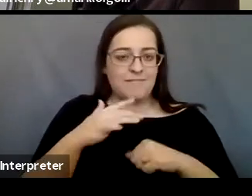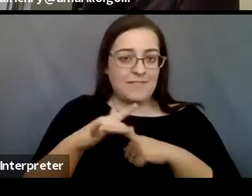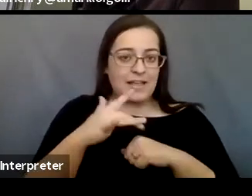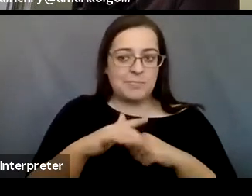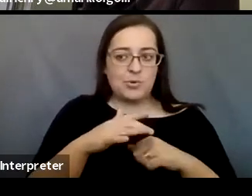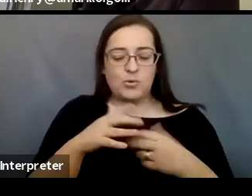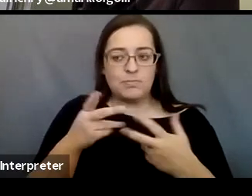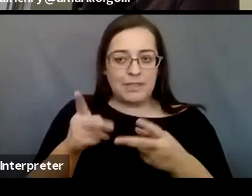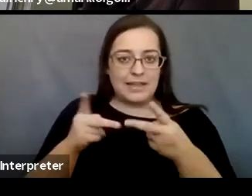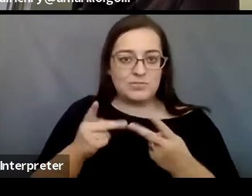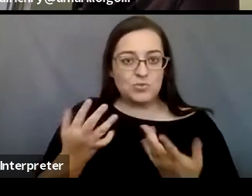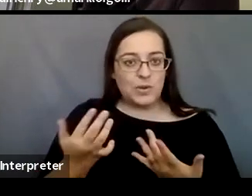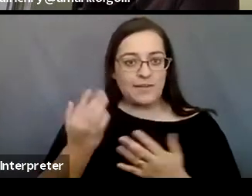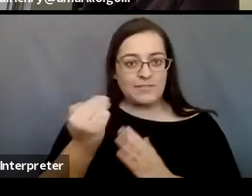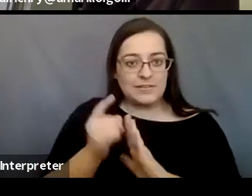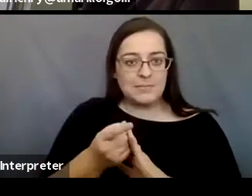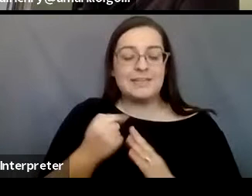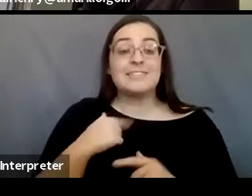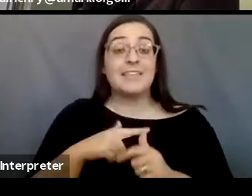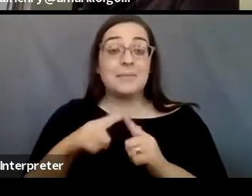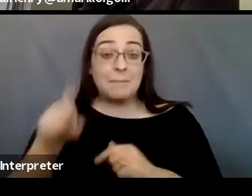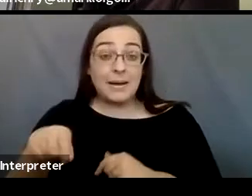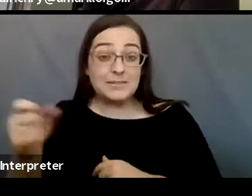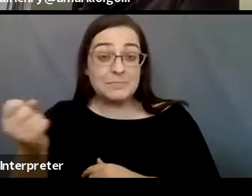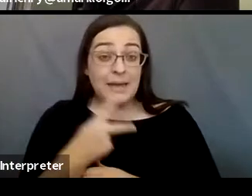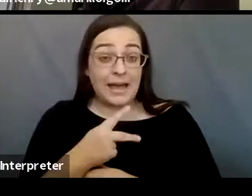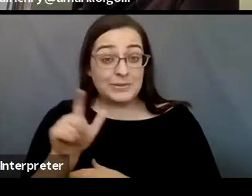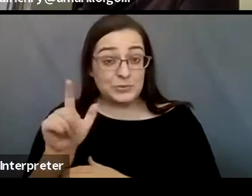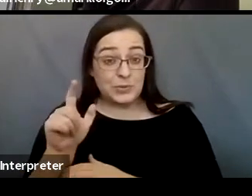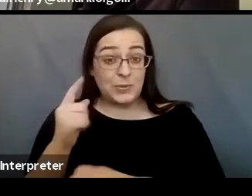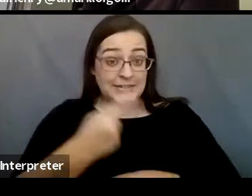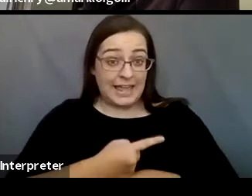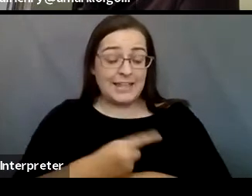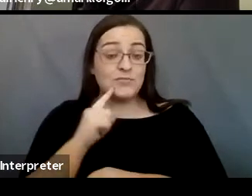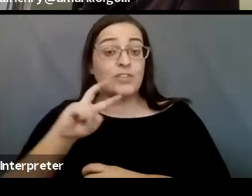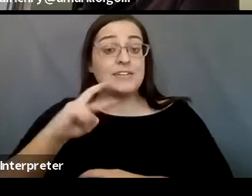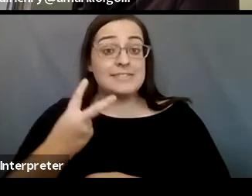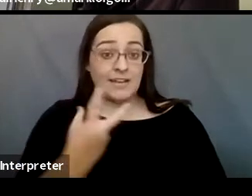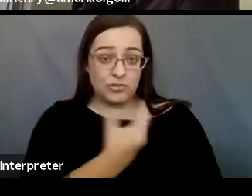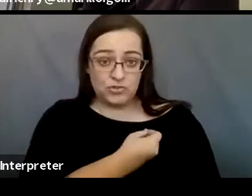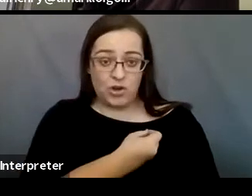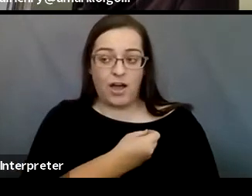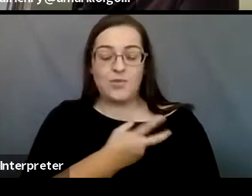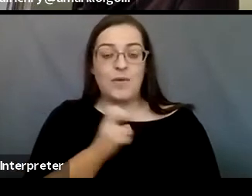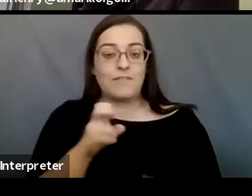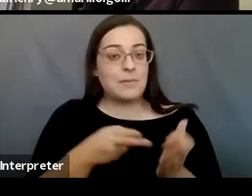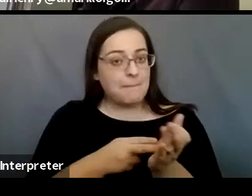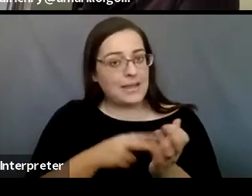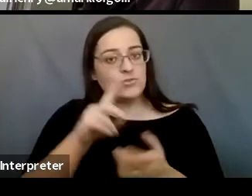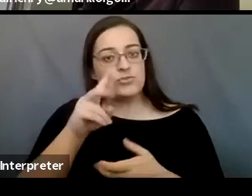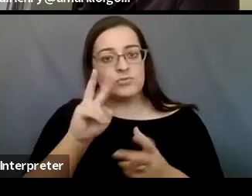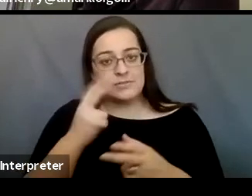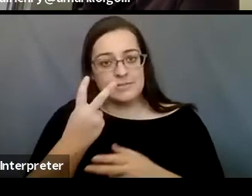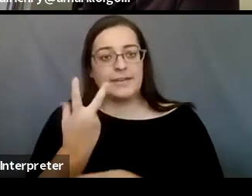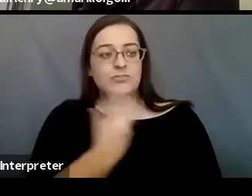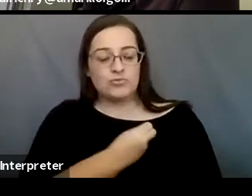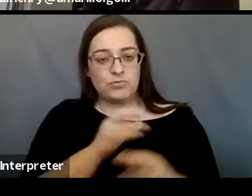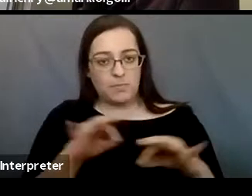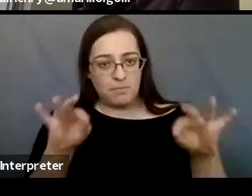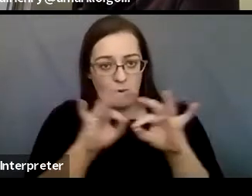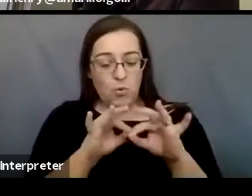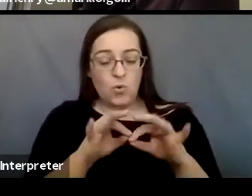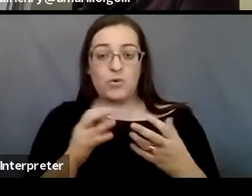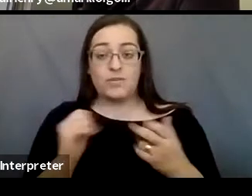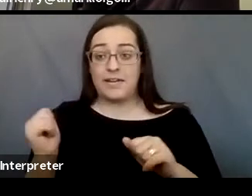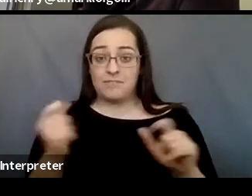get them back in 21 days for that second one. So we have to assure that everyone comes back and gets that second dose. So, as everyone